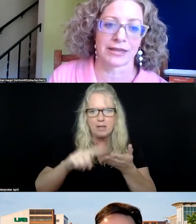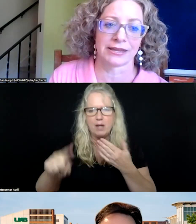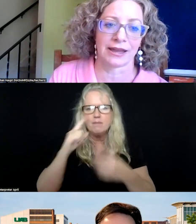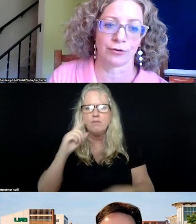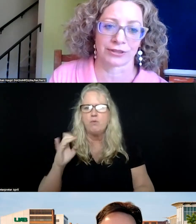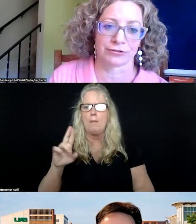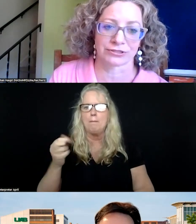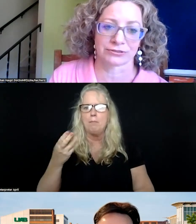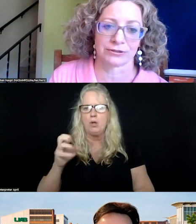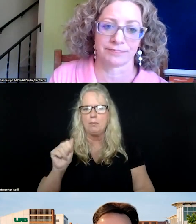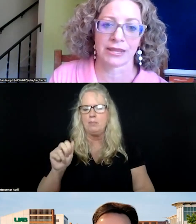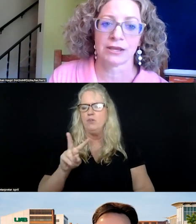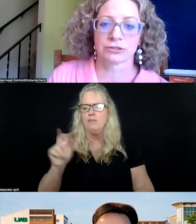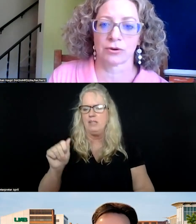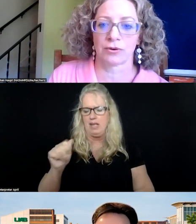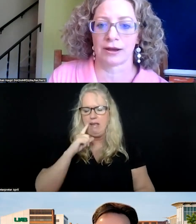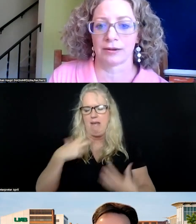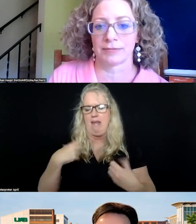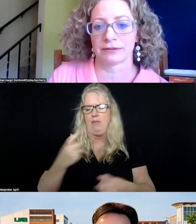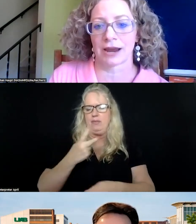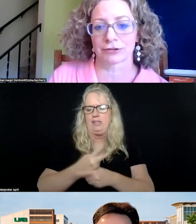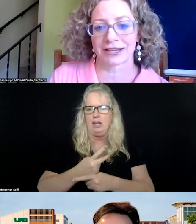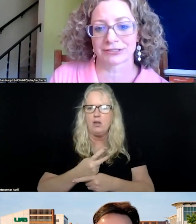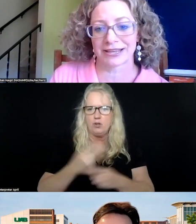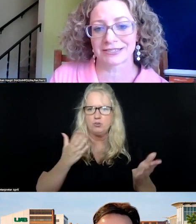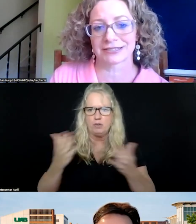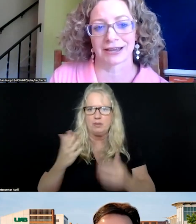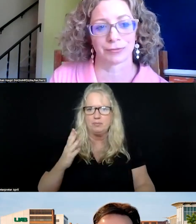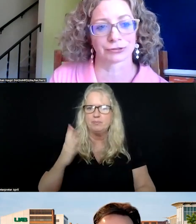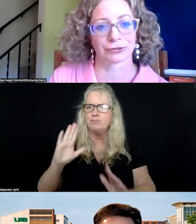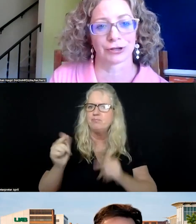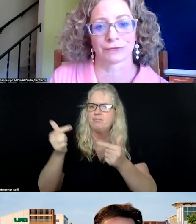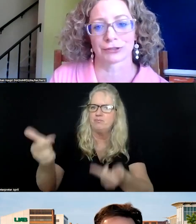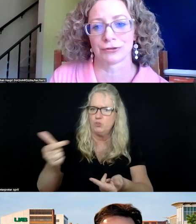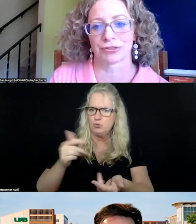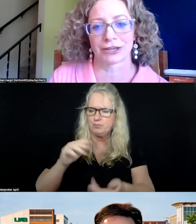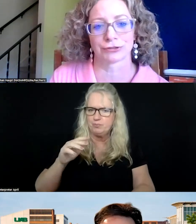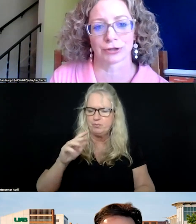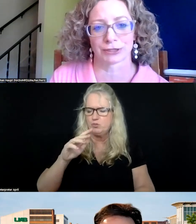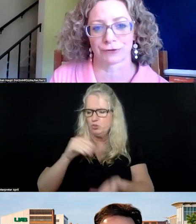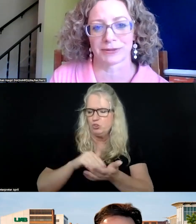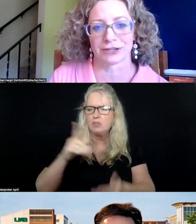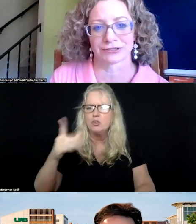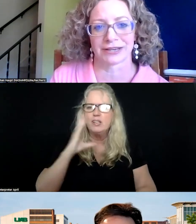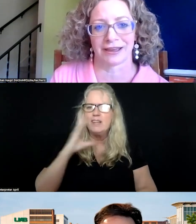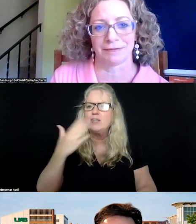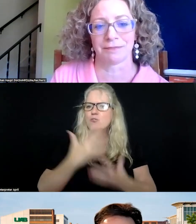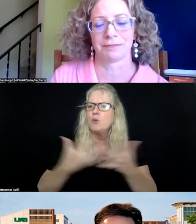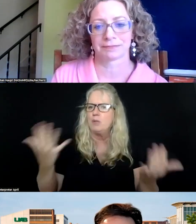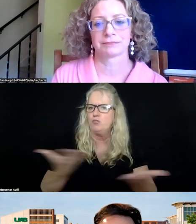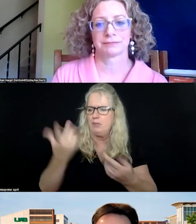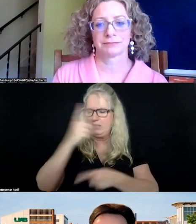Alabama VA healthcare system. So Dr. Kertesz, I will turn it over to you. Thank you so much for being here